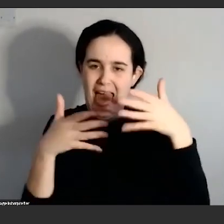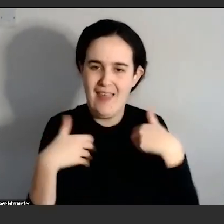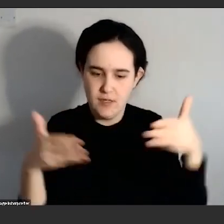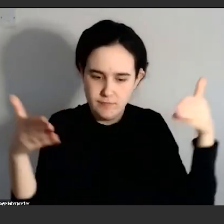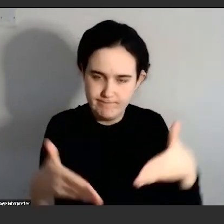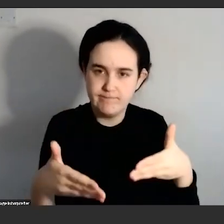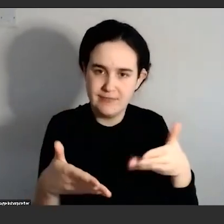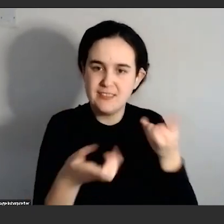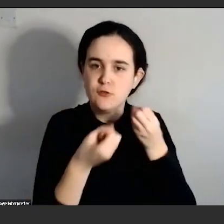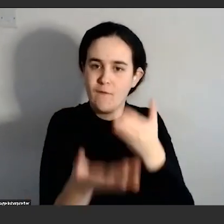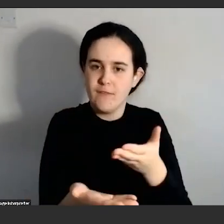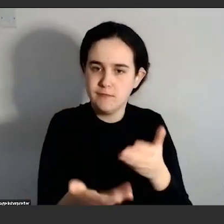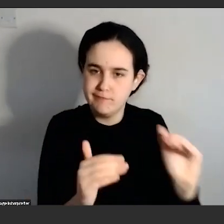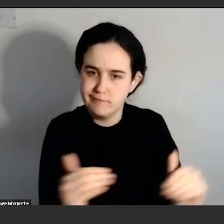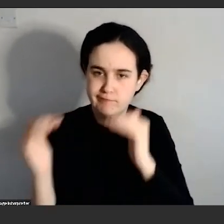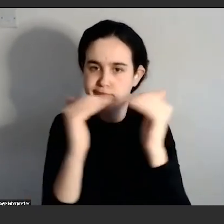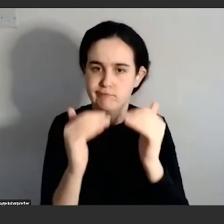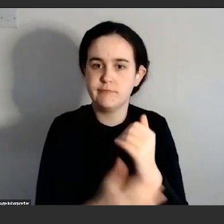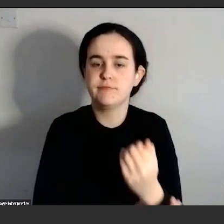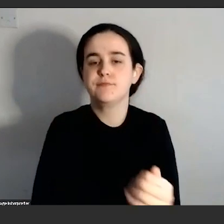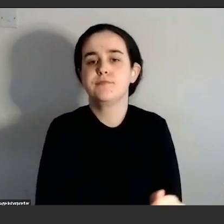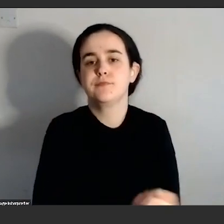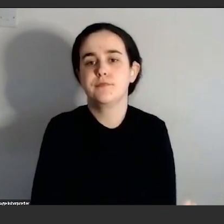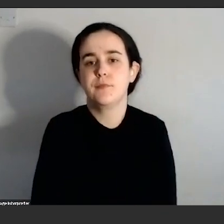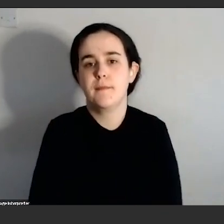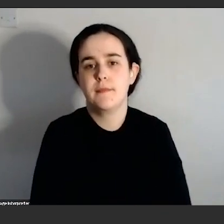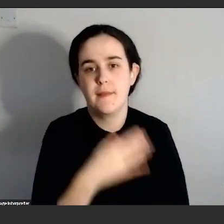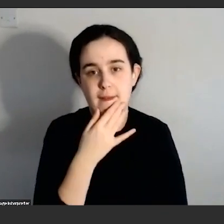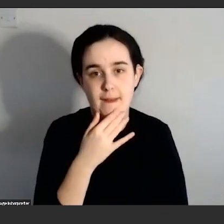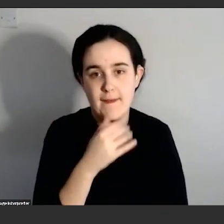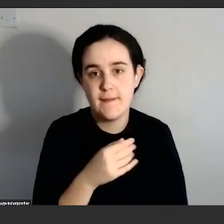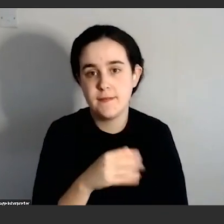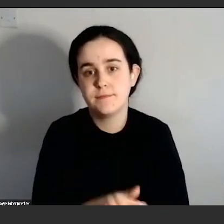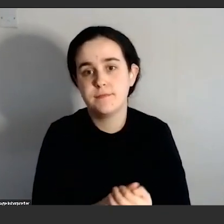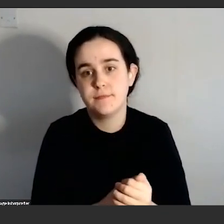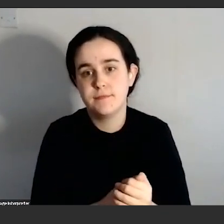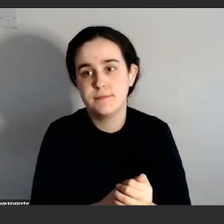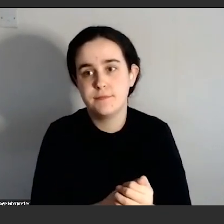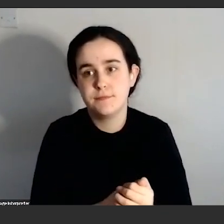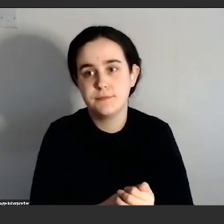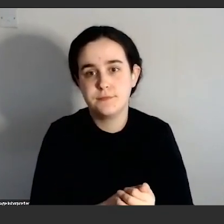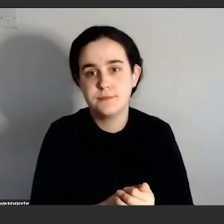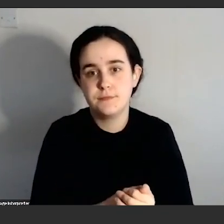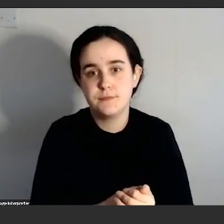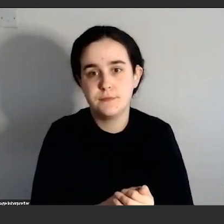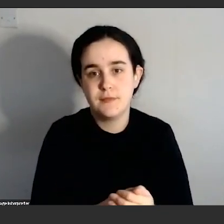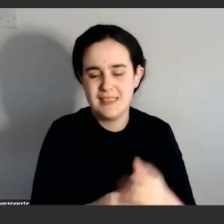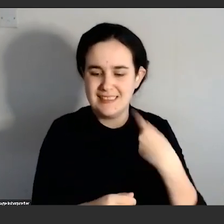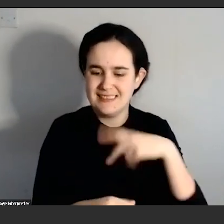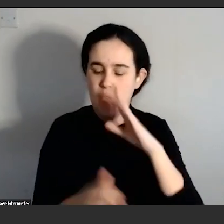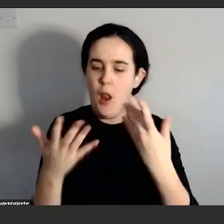adequately addressing disability challenges. People with disabilities need to get the quality health services they